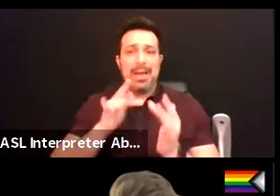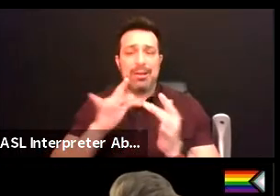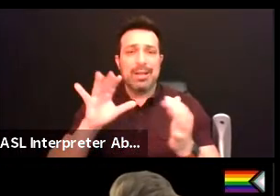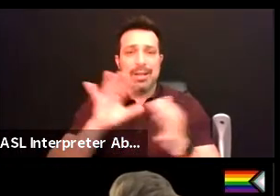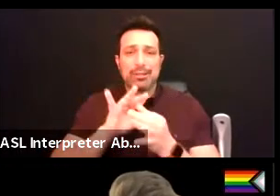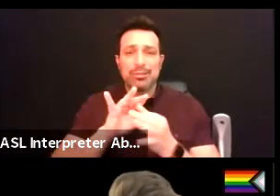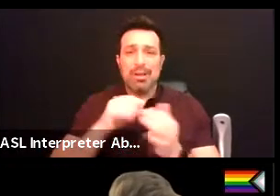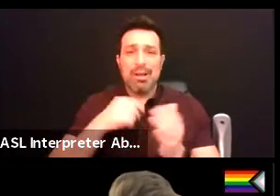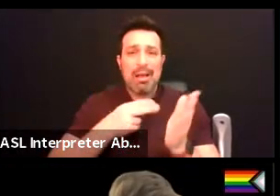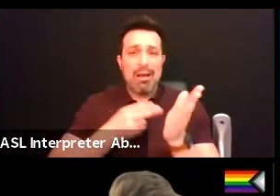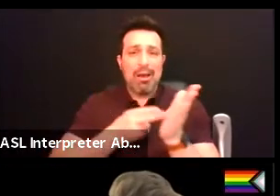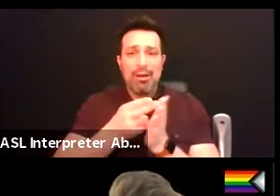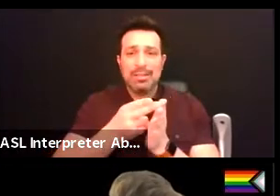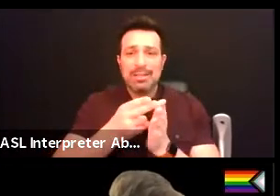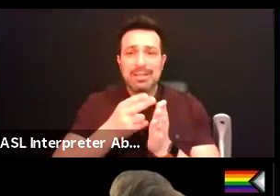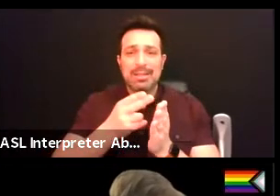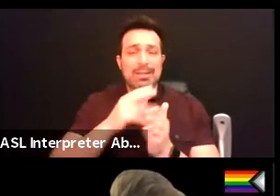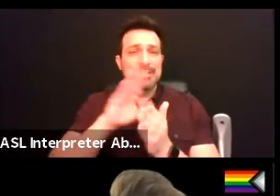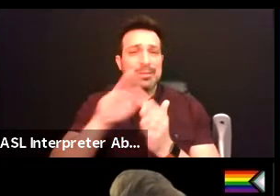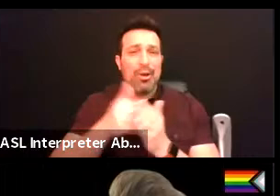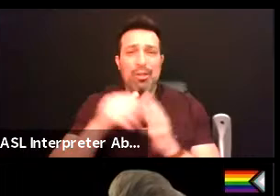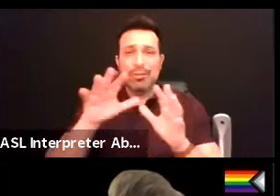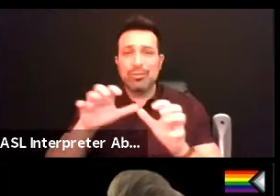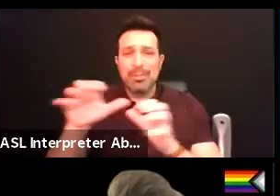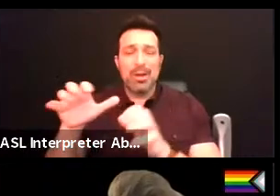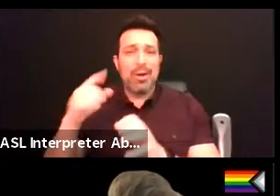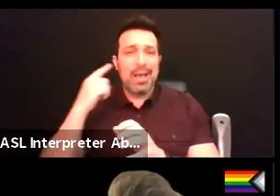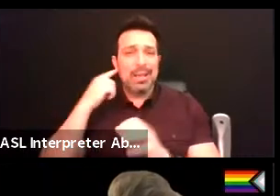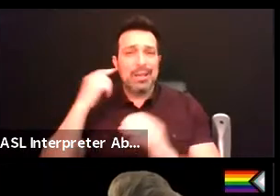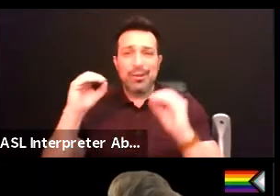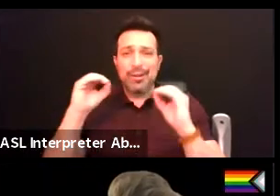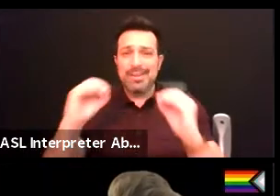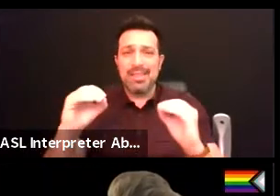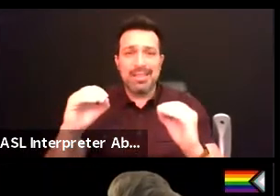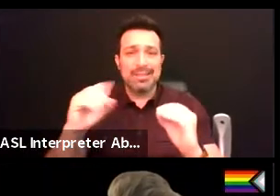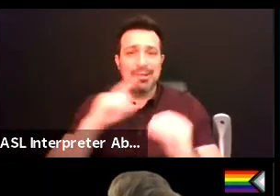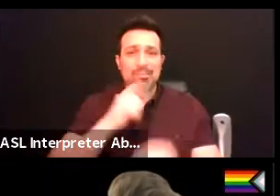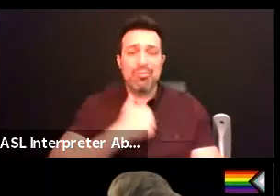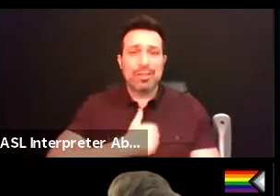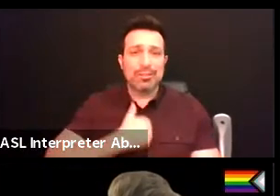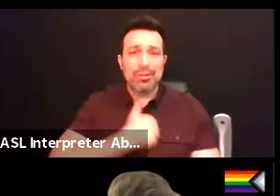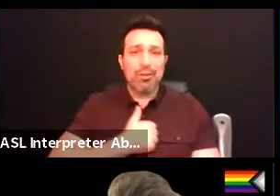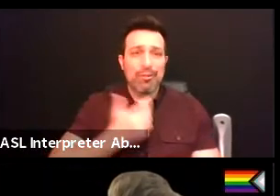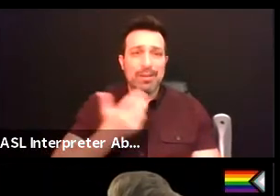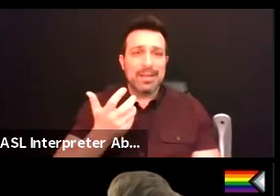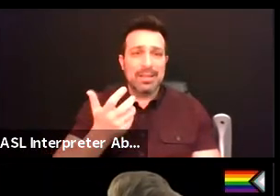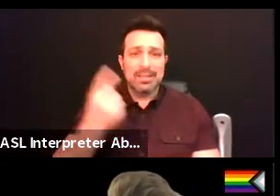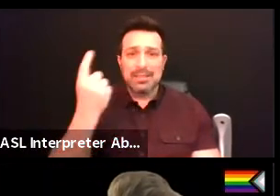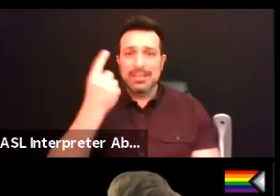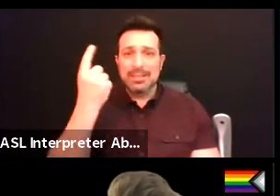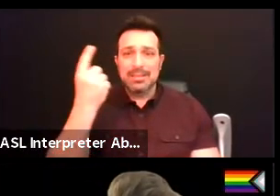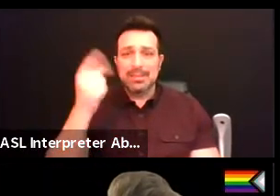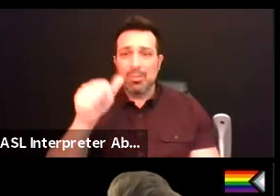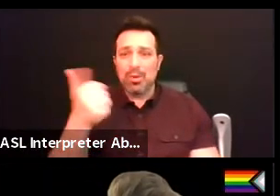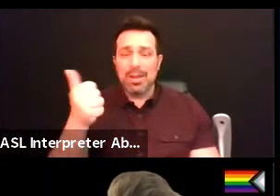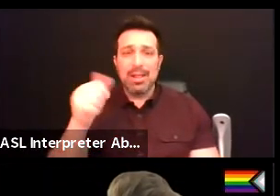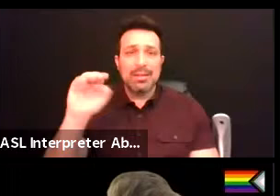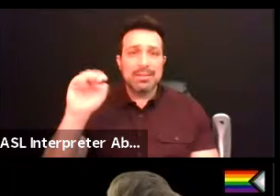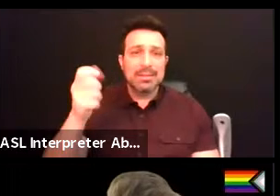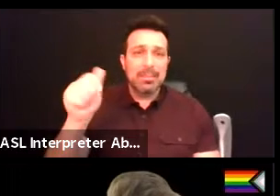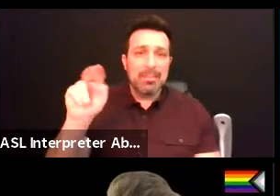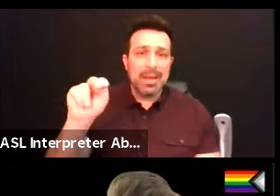I honestly, it was all chopped out and I didn't hear any of that. So I'm really sorry. I don't know if someone else, Megan